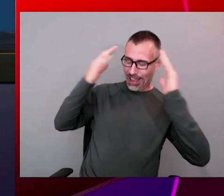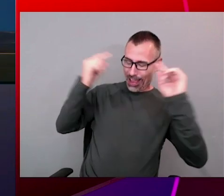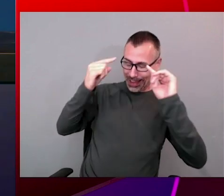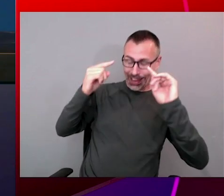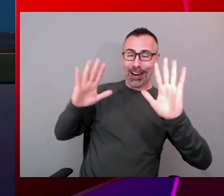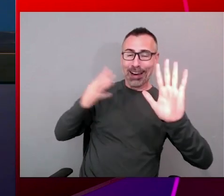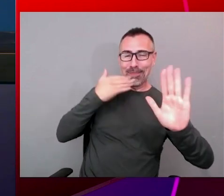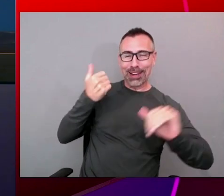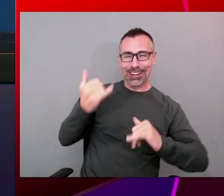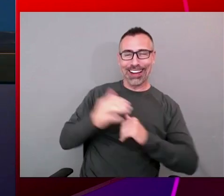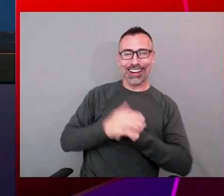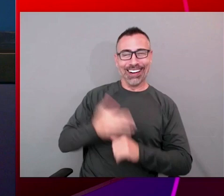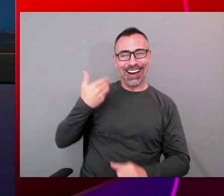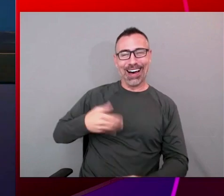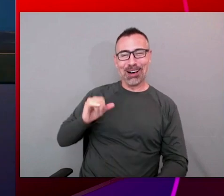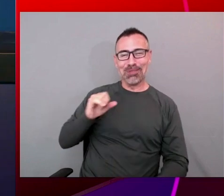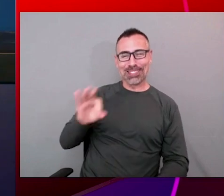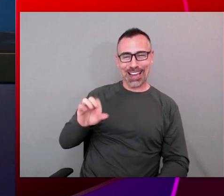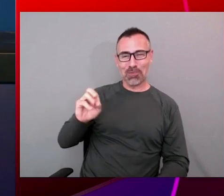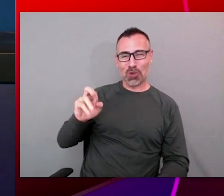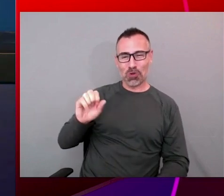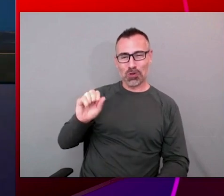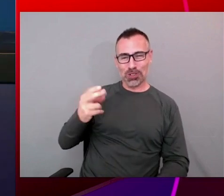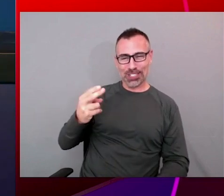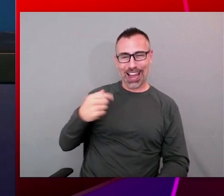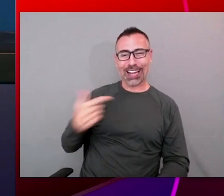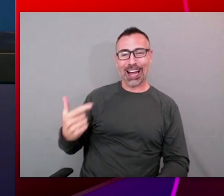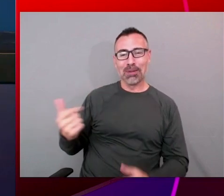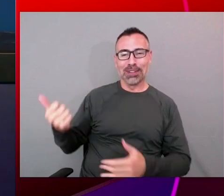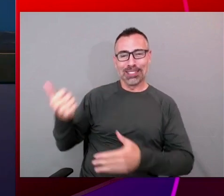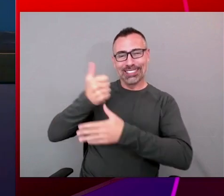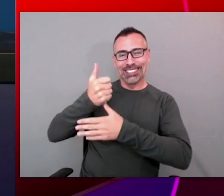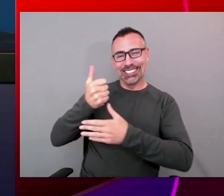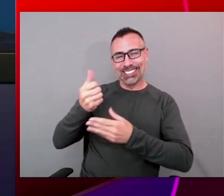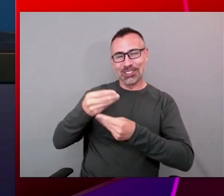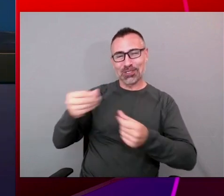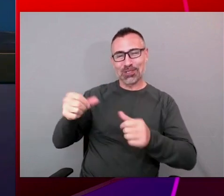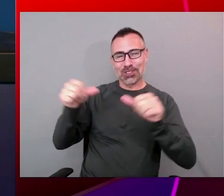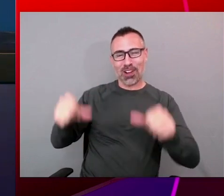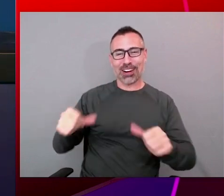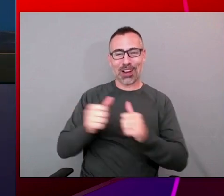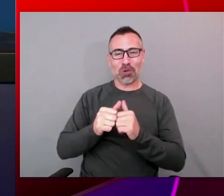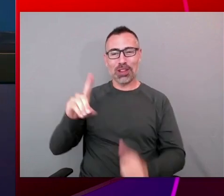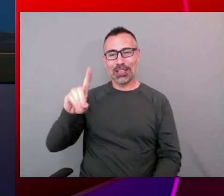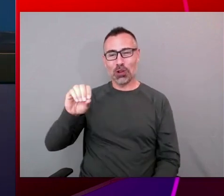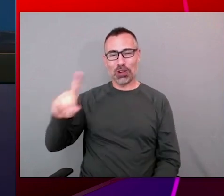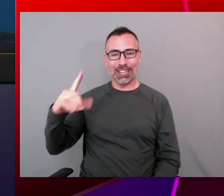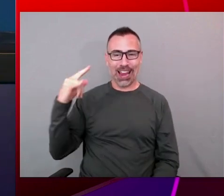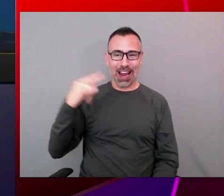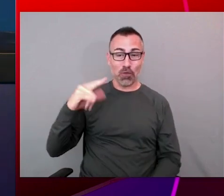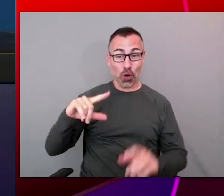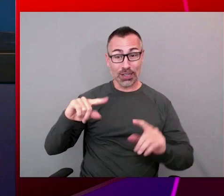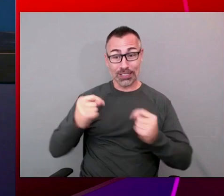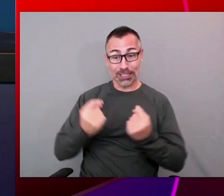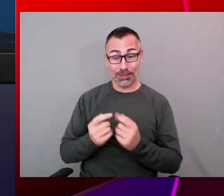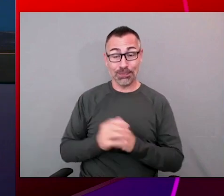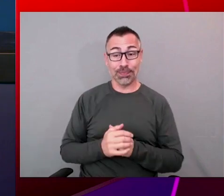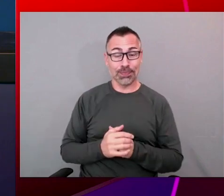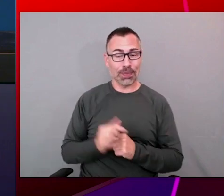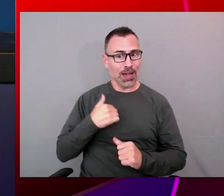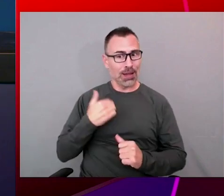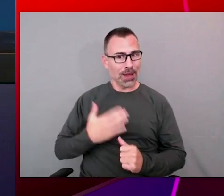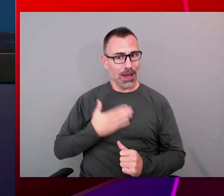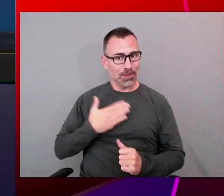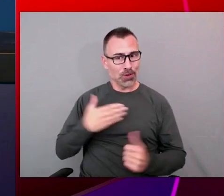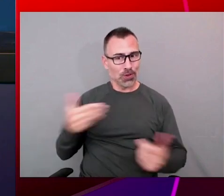Jeff Marushak. I am a senior solutions architect with our DoD Air Force team, and I am really happy to introduce our